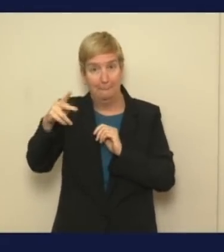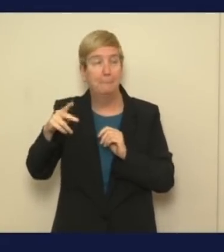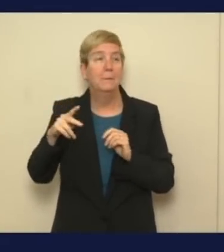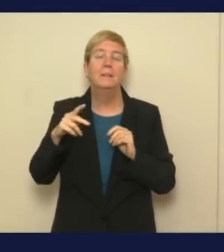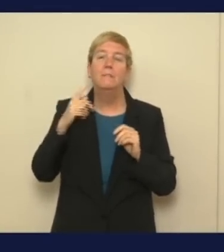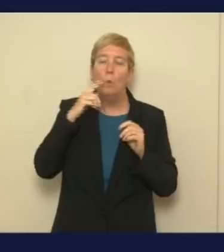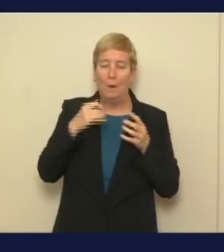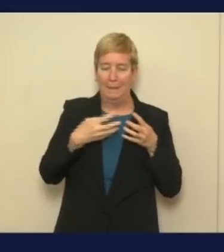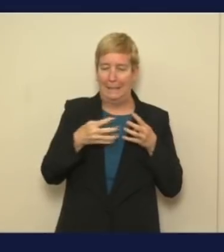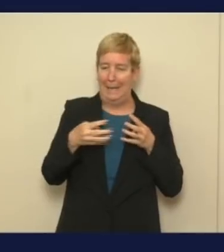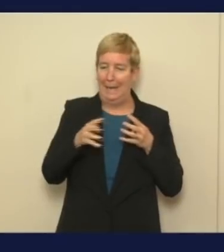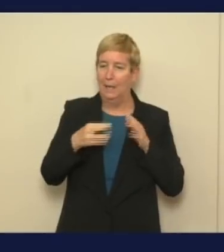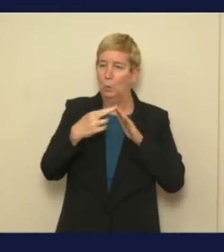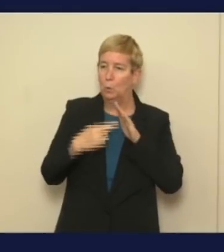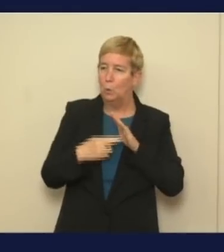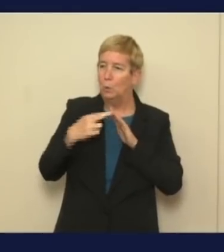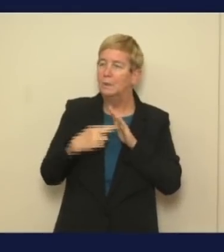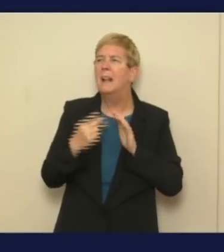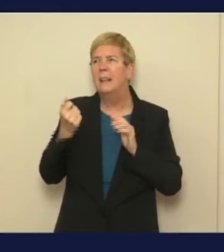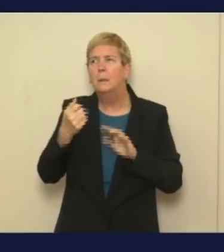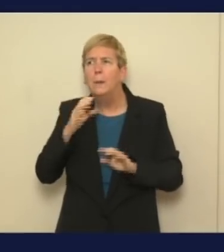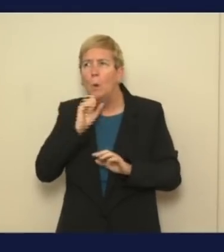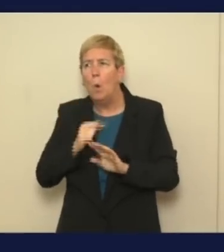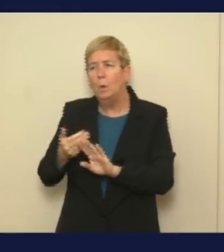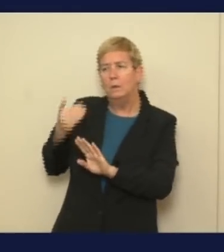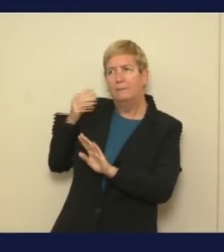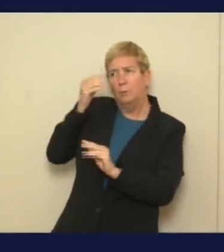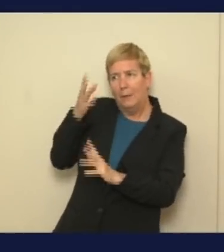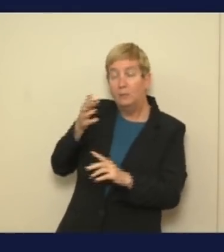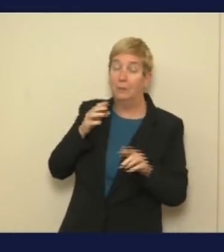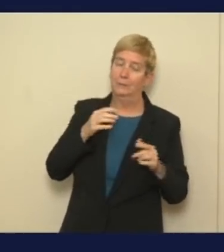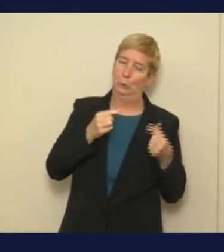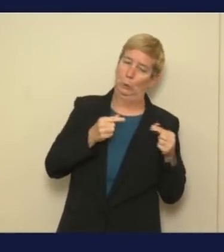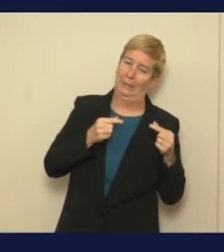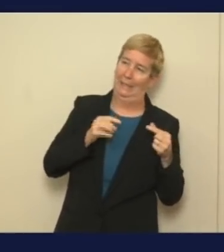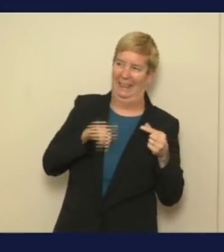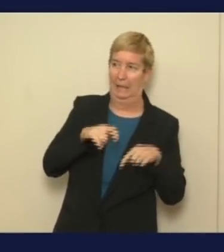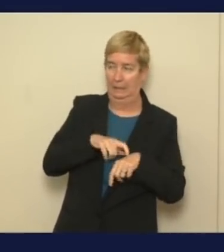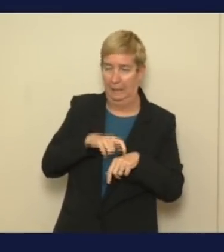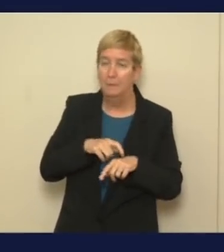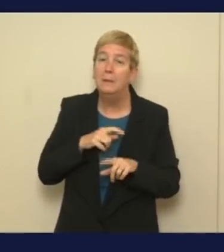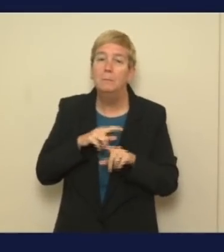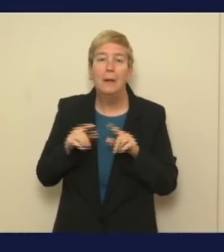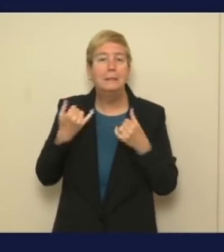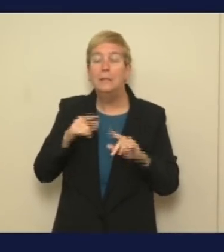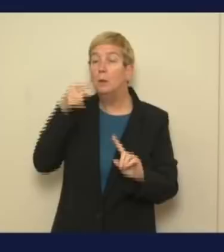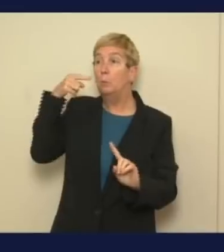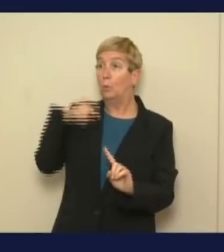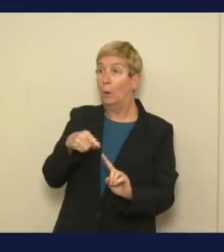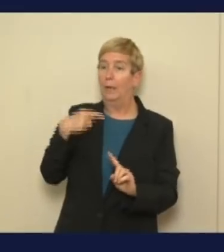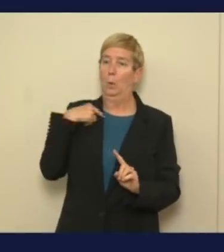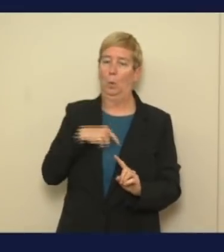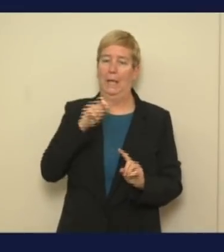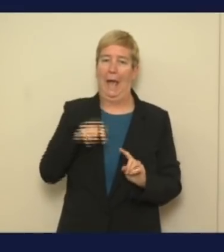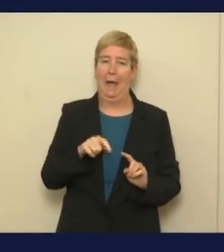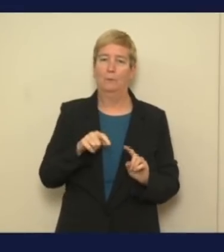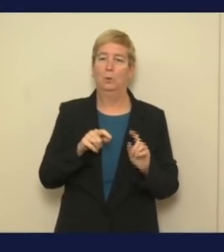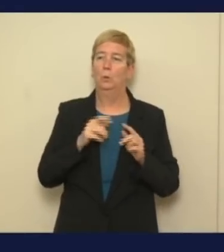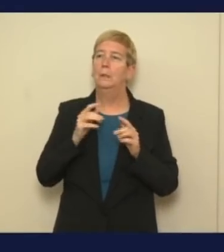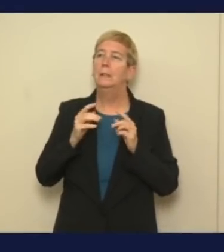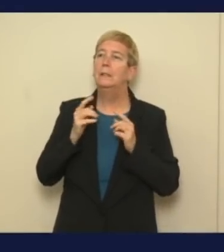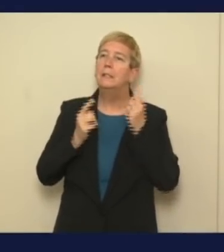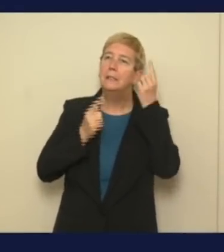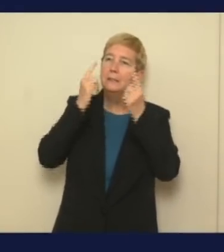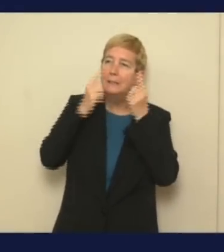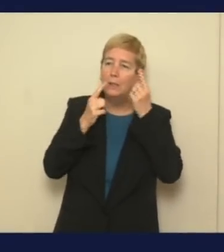gating criteria, it's a little bit old data, we're still in the green. The issue is that we need to look at what's going on as a